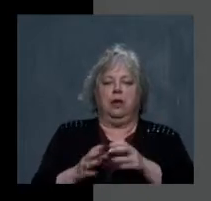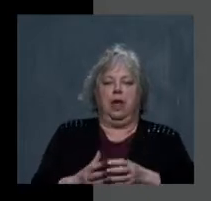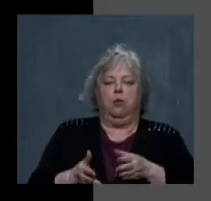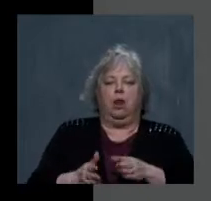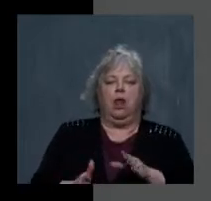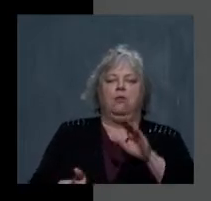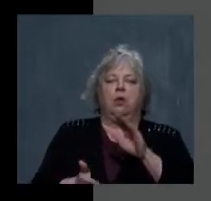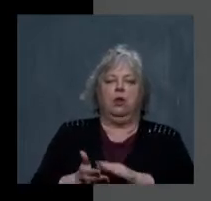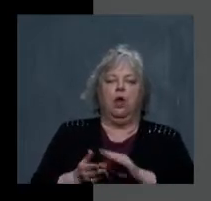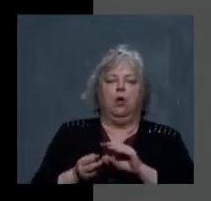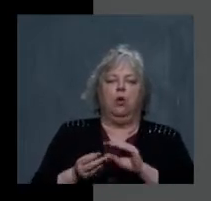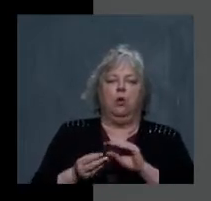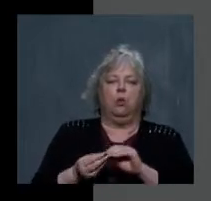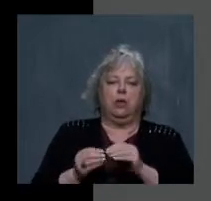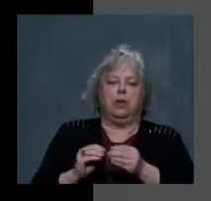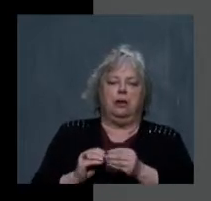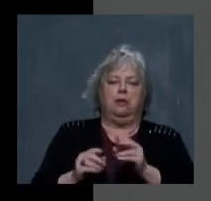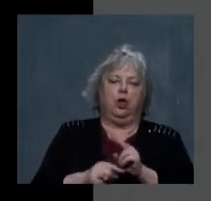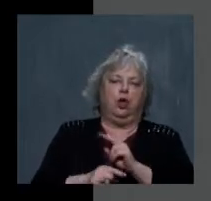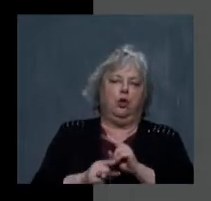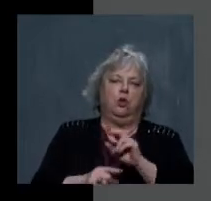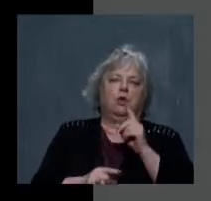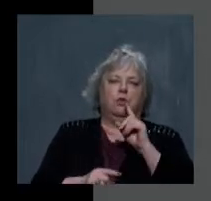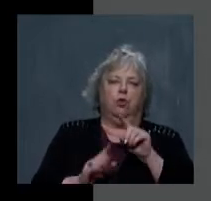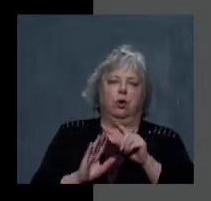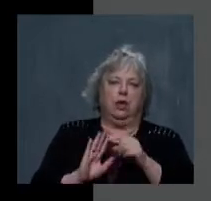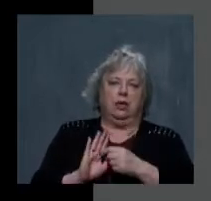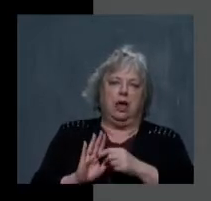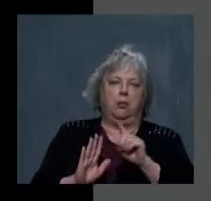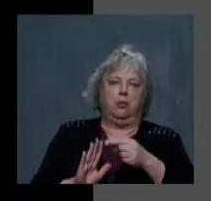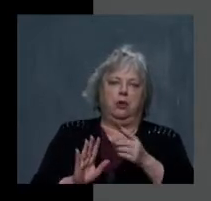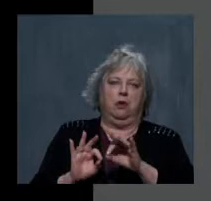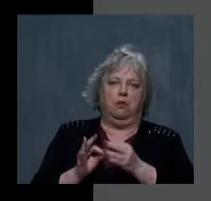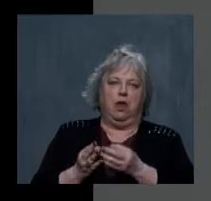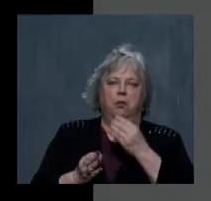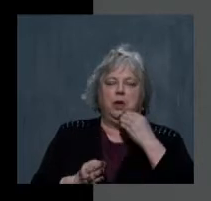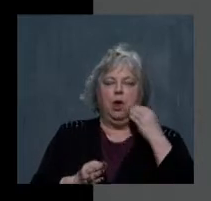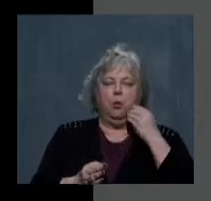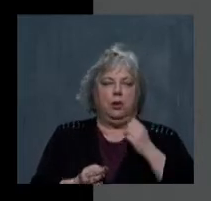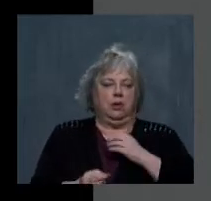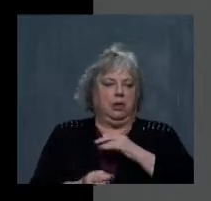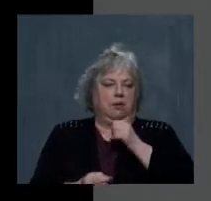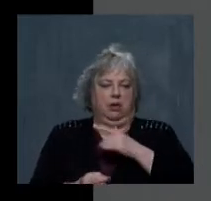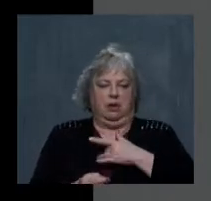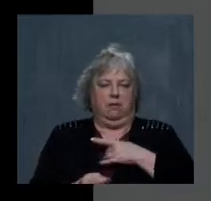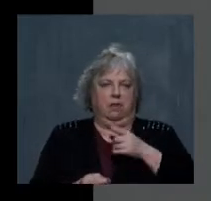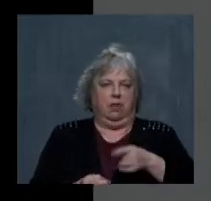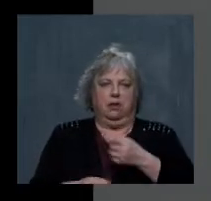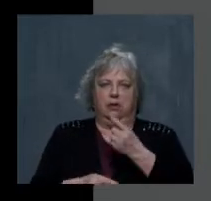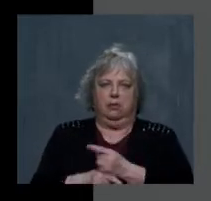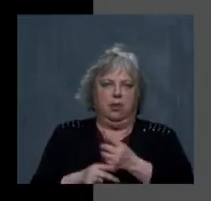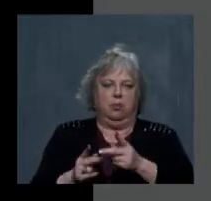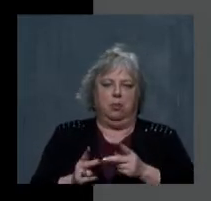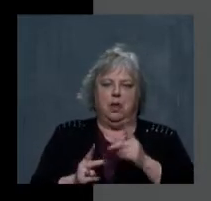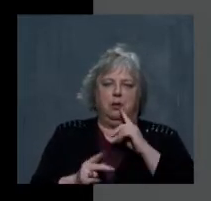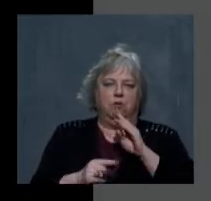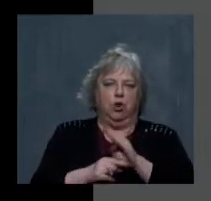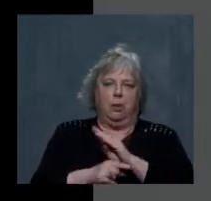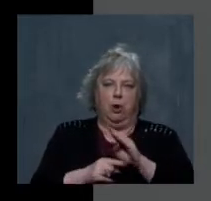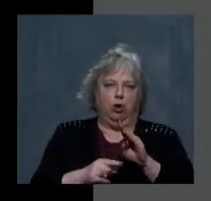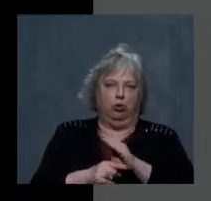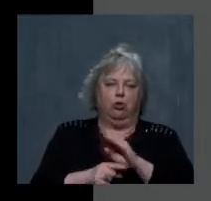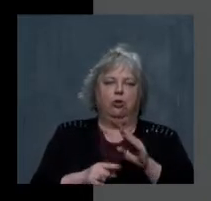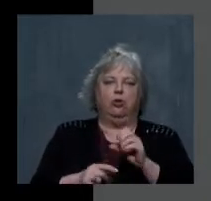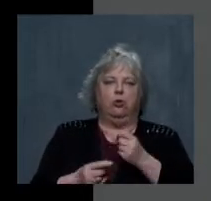for low-density residential uses, commonly single-family homes, and staff does not feel it's an appropriate location for the placement of commercial use. Staff